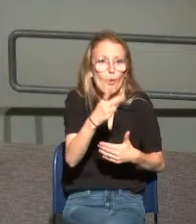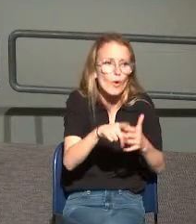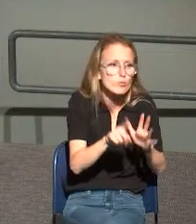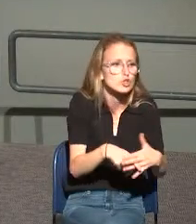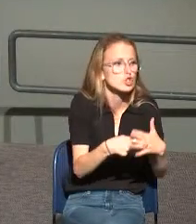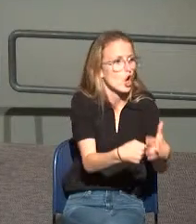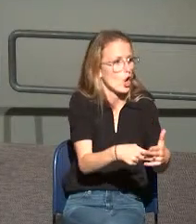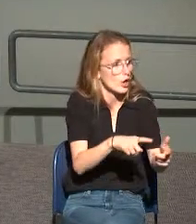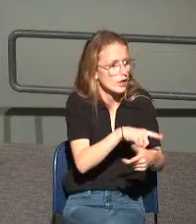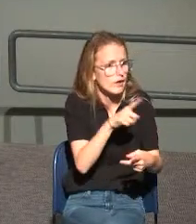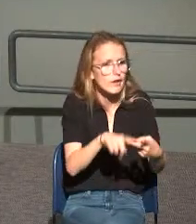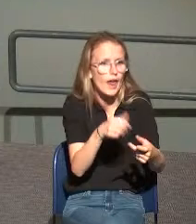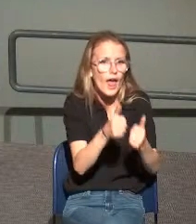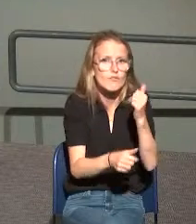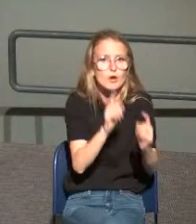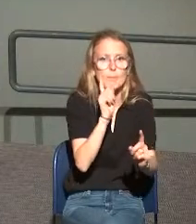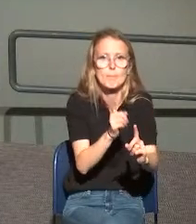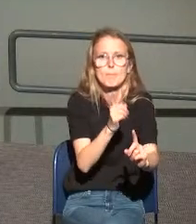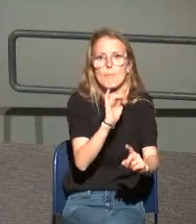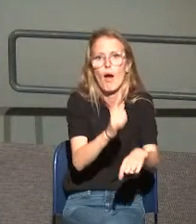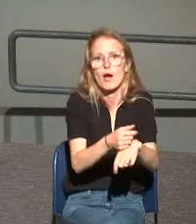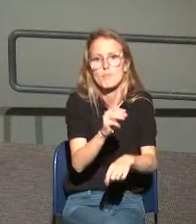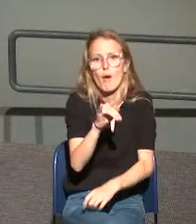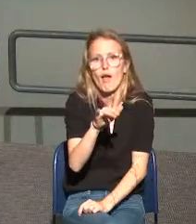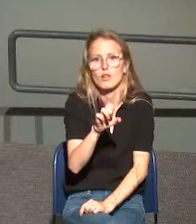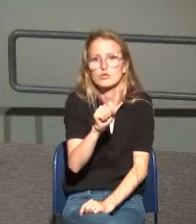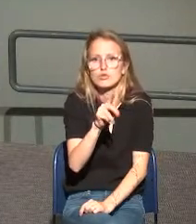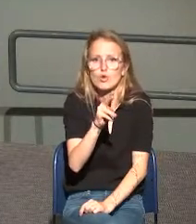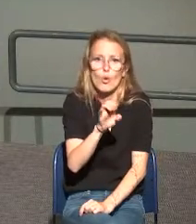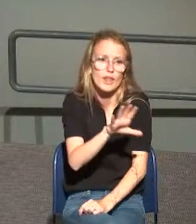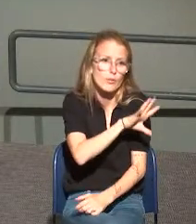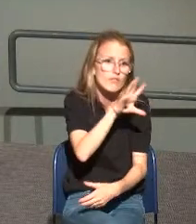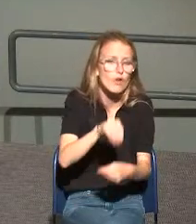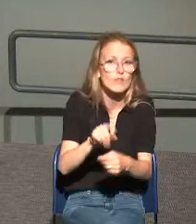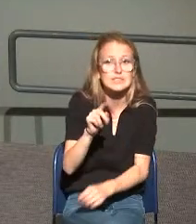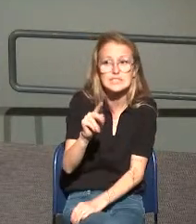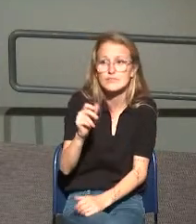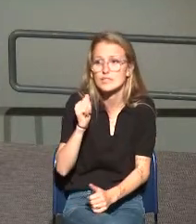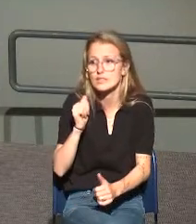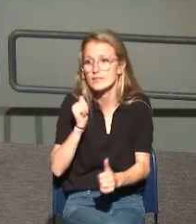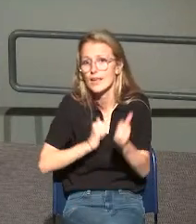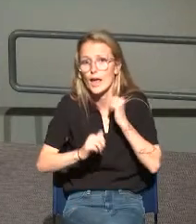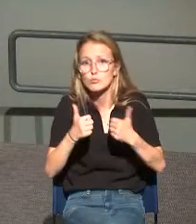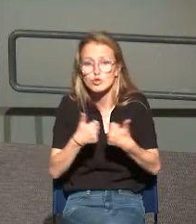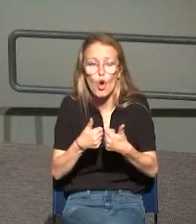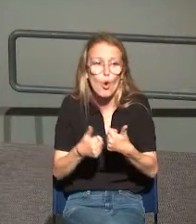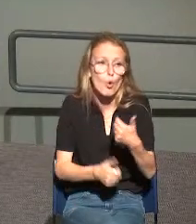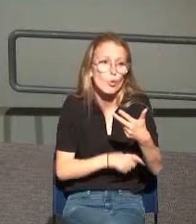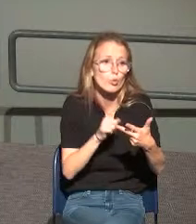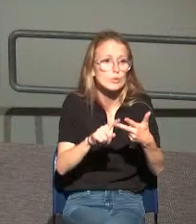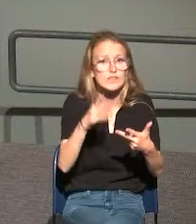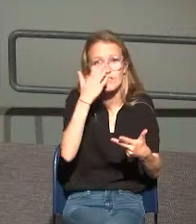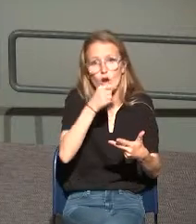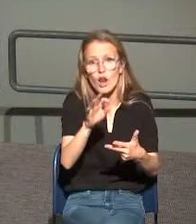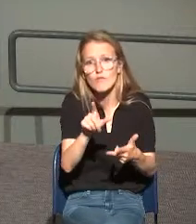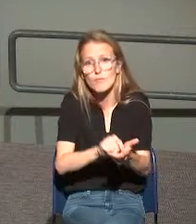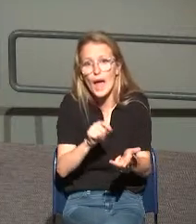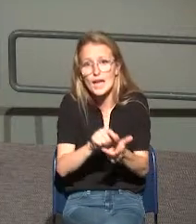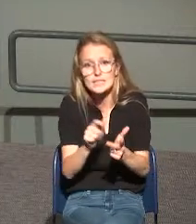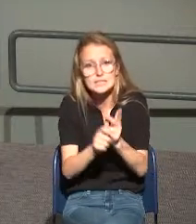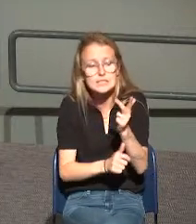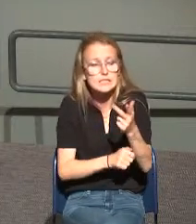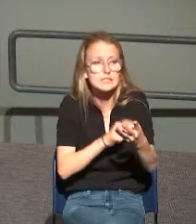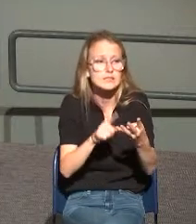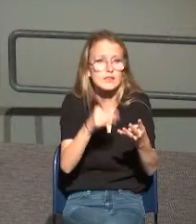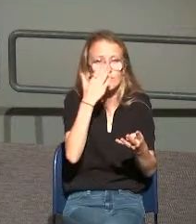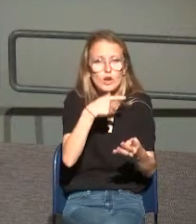every milestone, they were in newspapers, they were on TV game shows, they were on the covers of magazines, they were on the cover of Parade. One of them